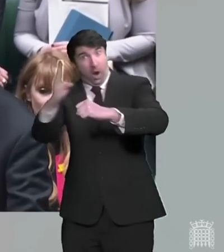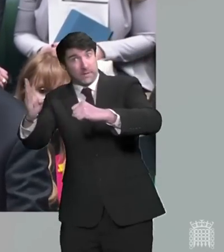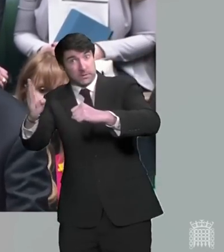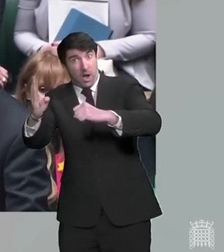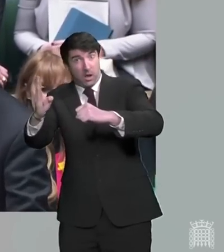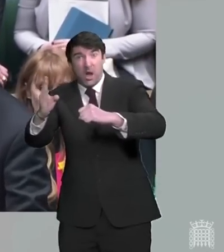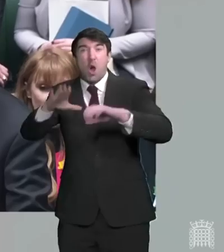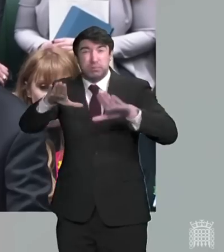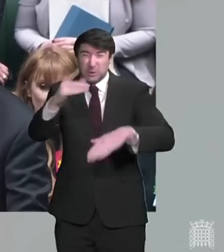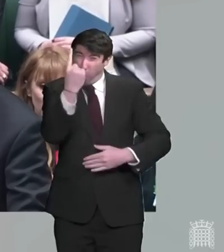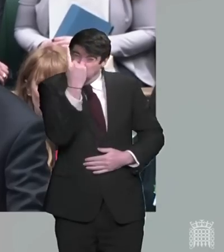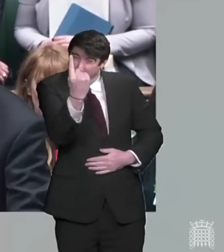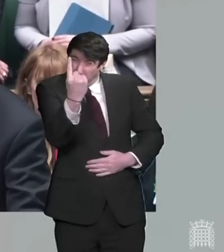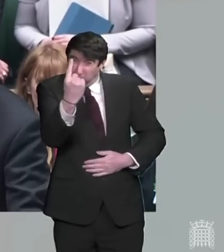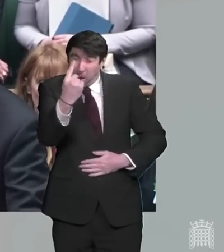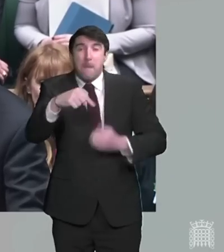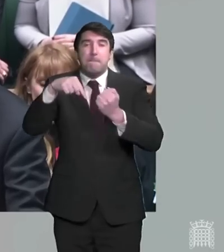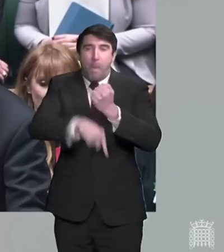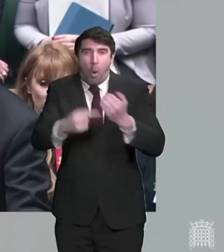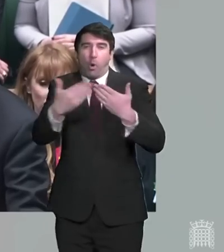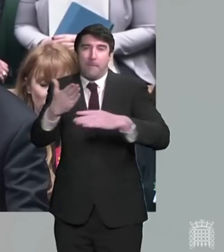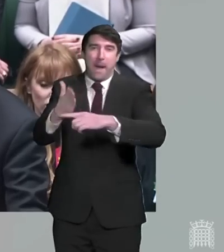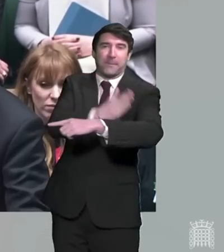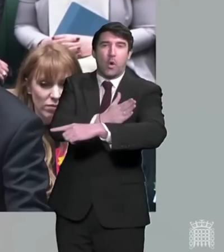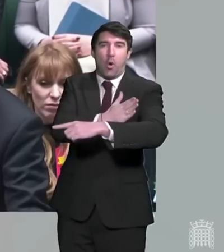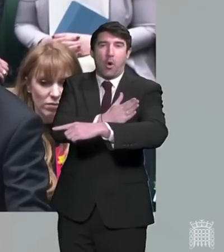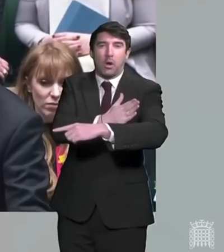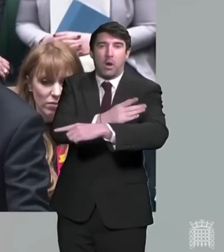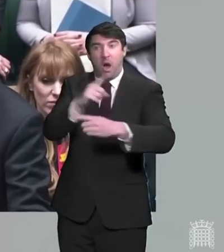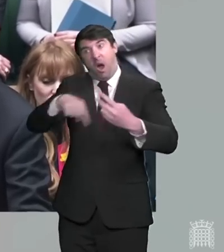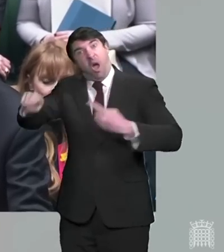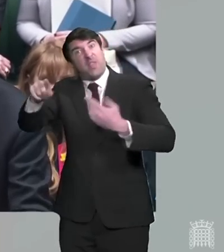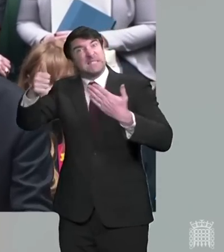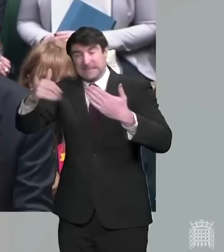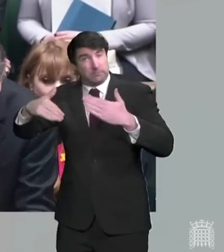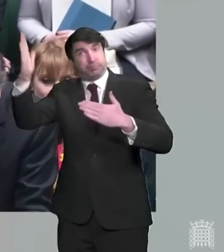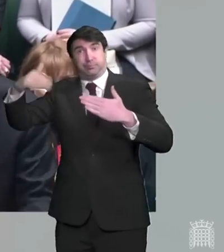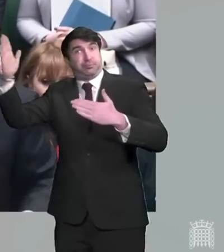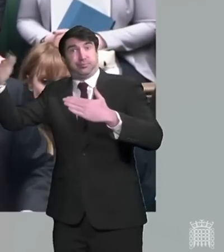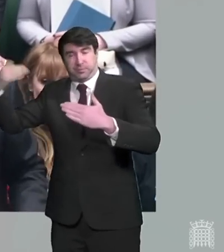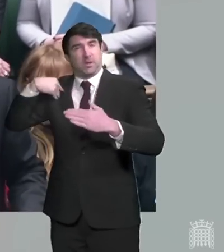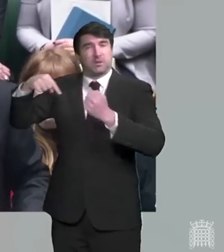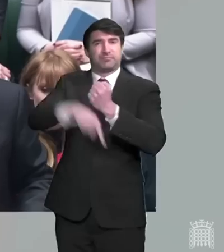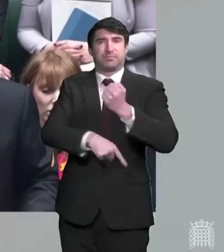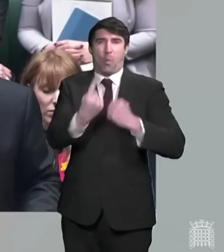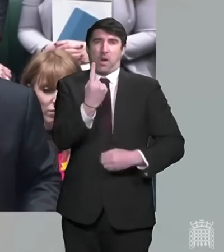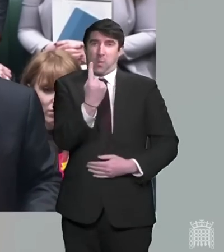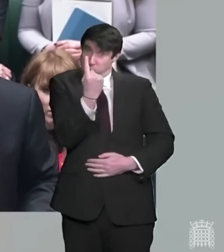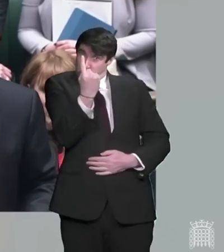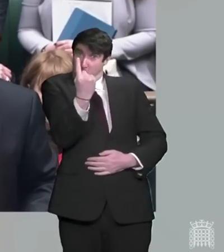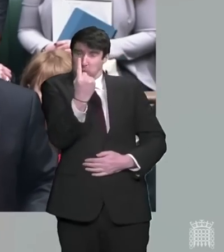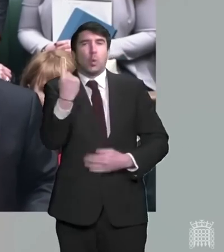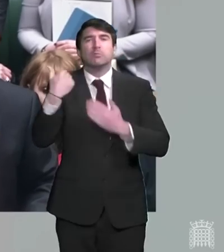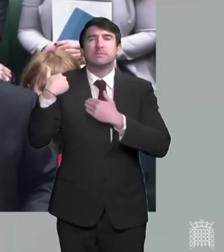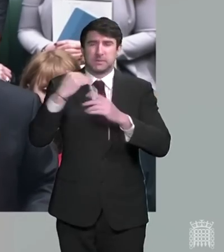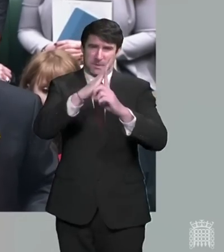it's all fine. Total denial about the damage and decline that he is presiding over. Delivering